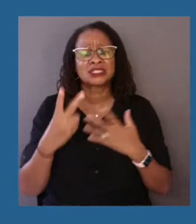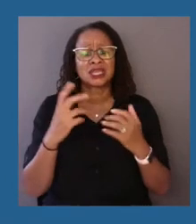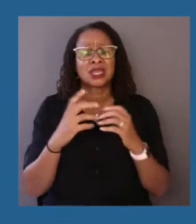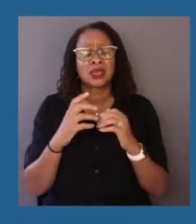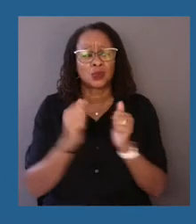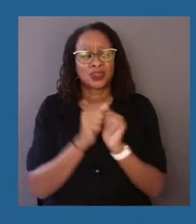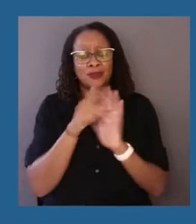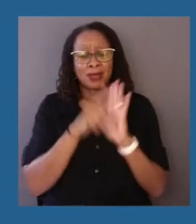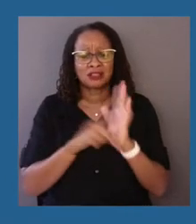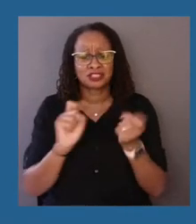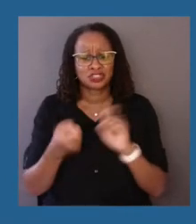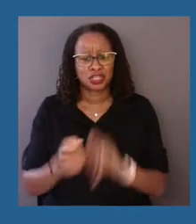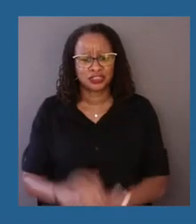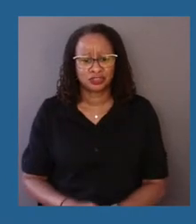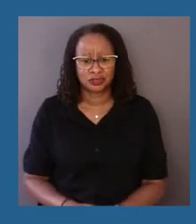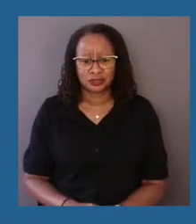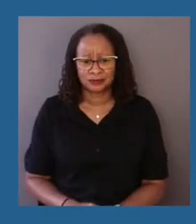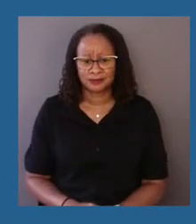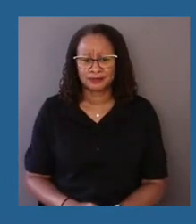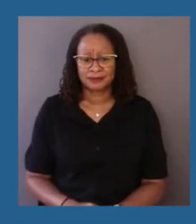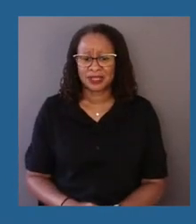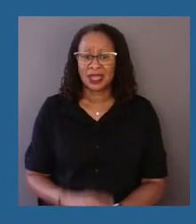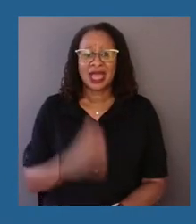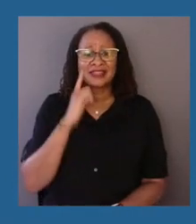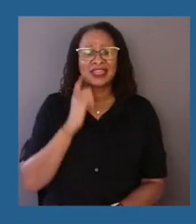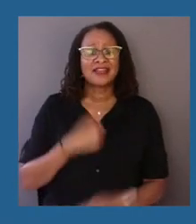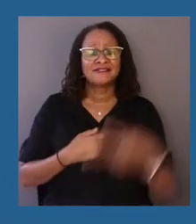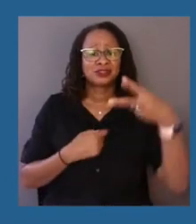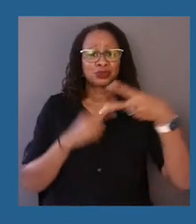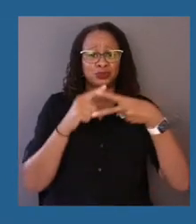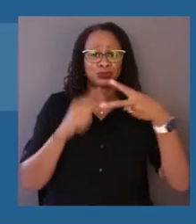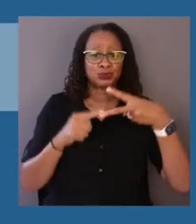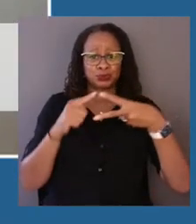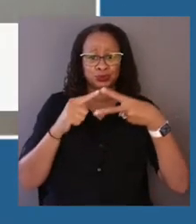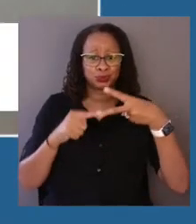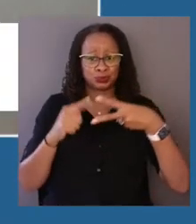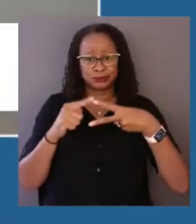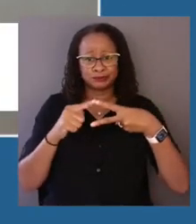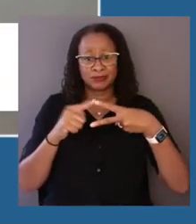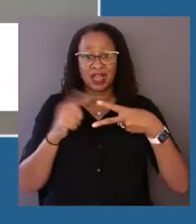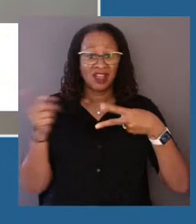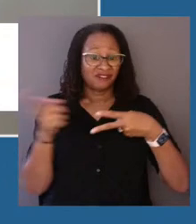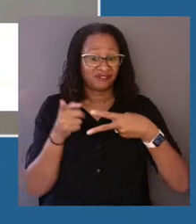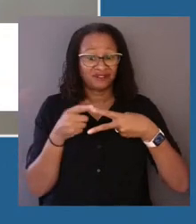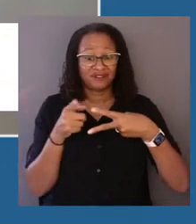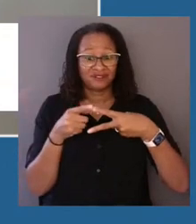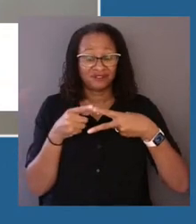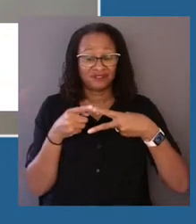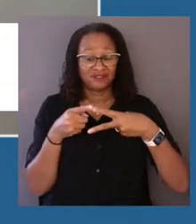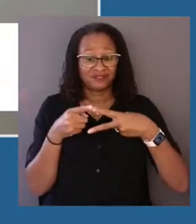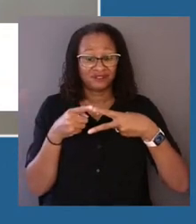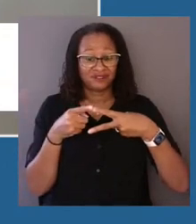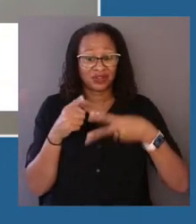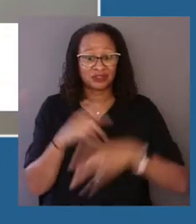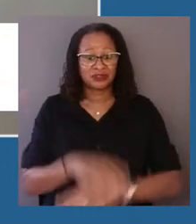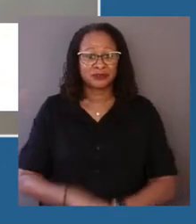You know, I think I'd make two points on this front. First, just broadly, is that in